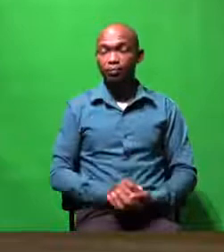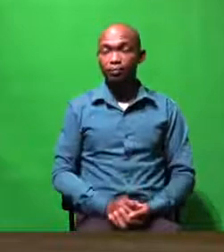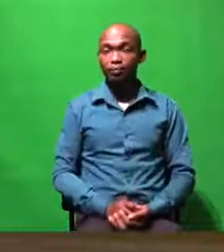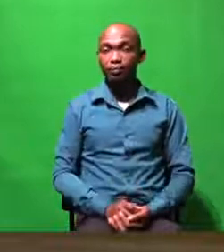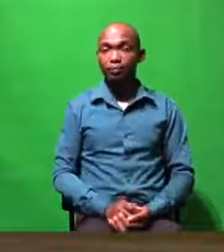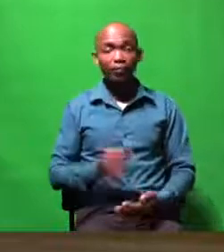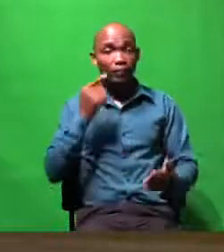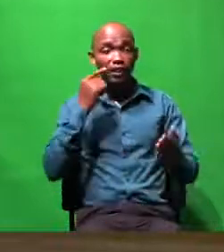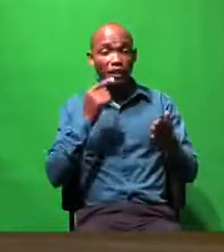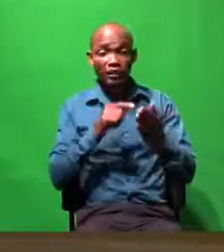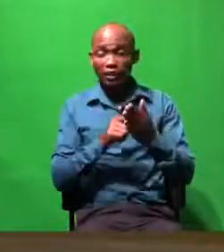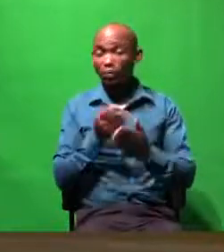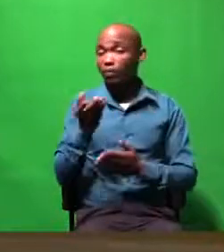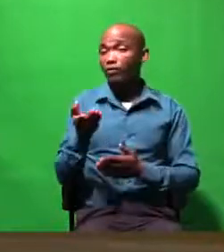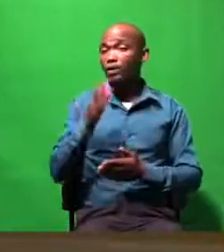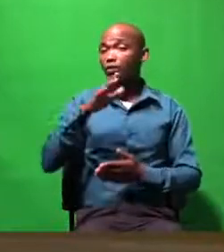Example of water